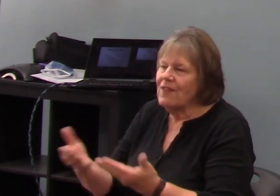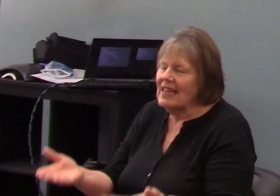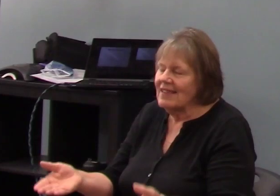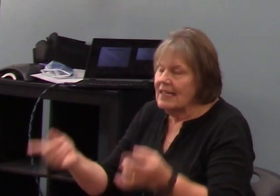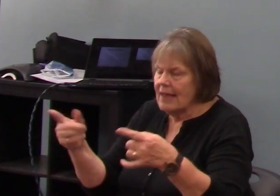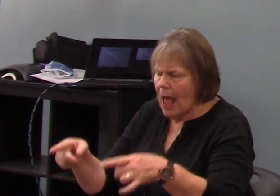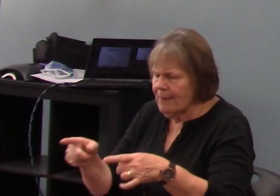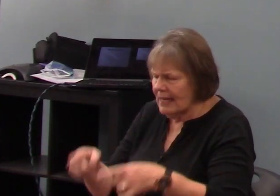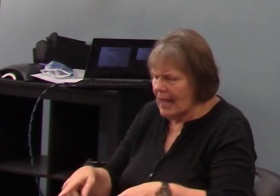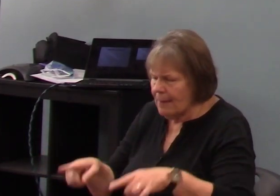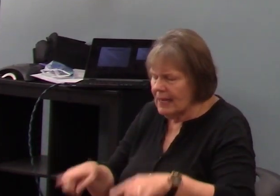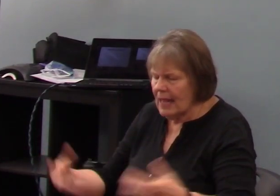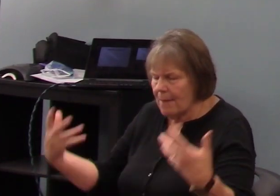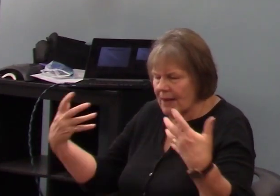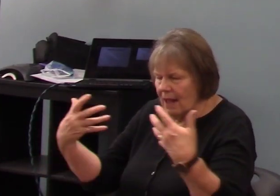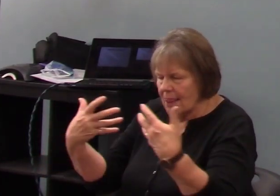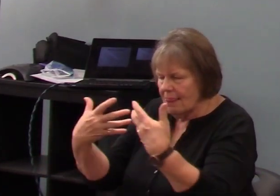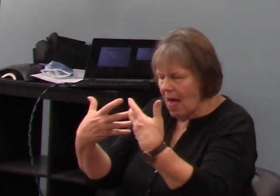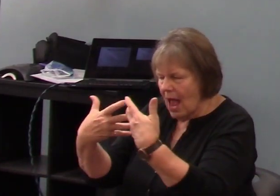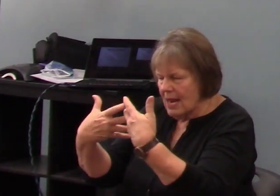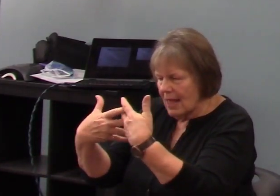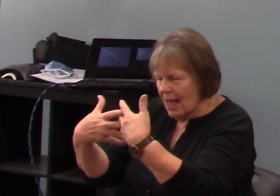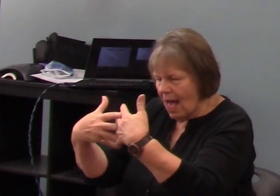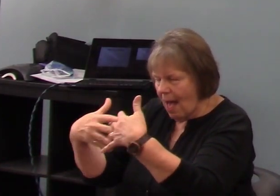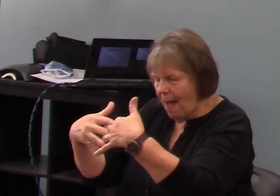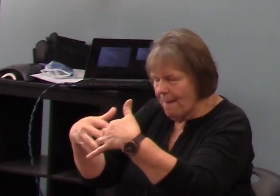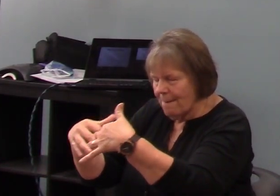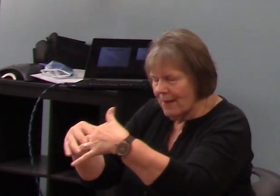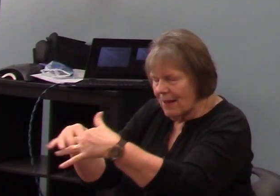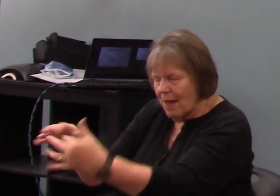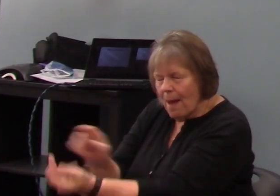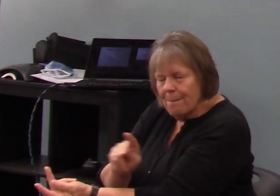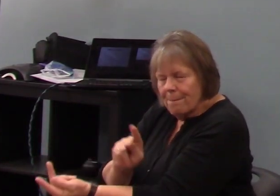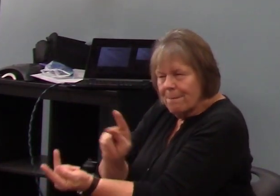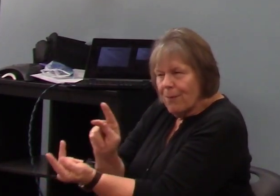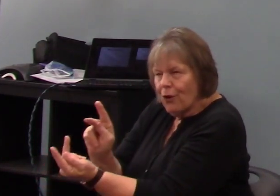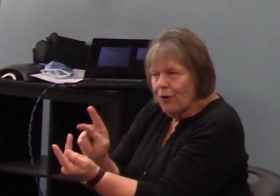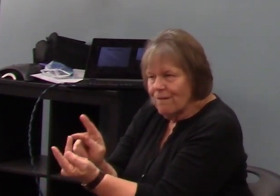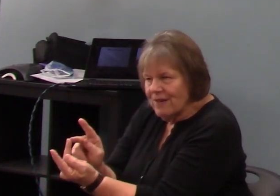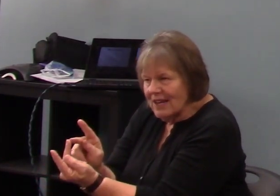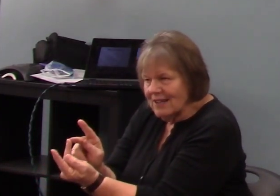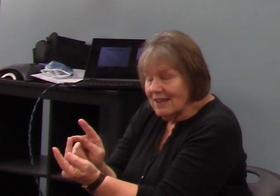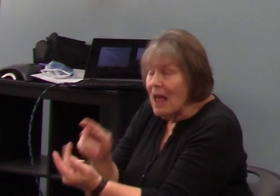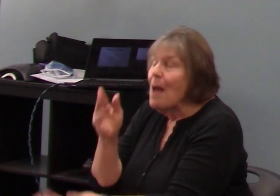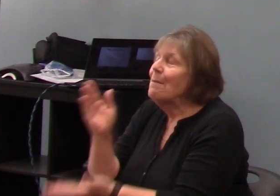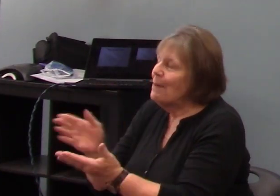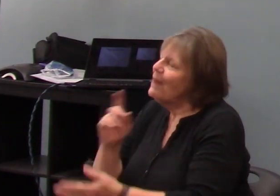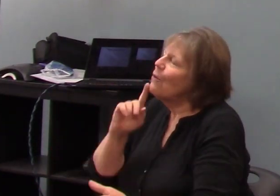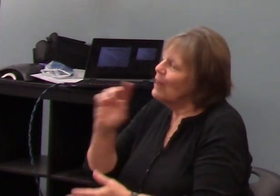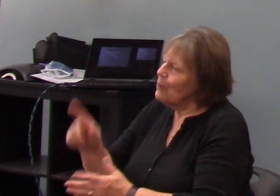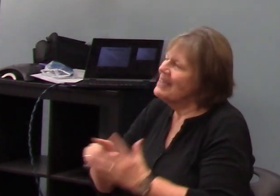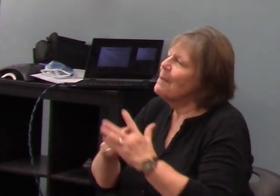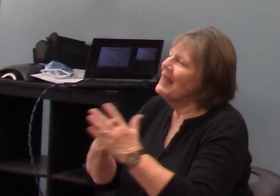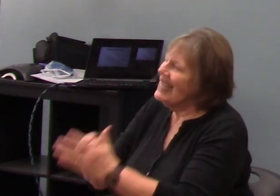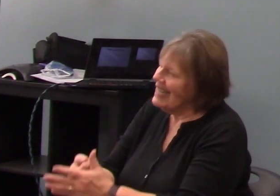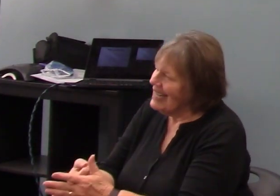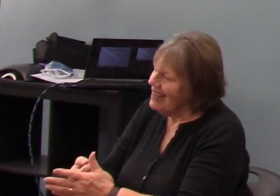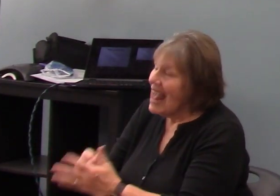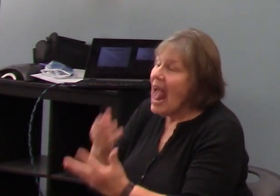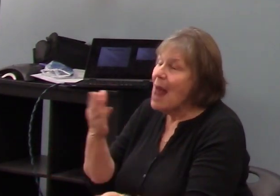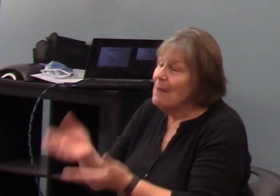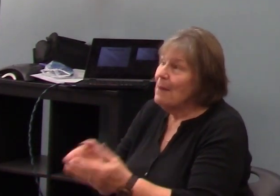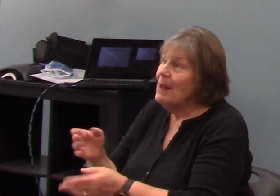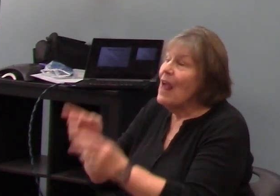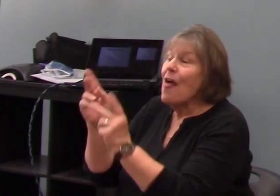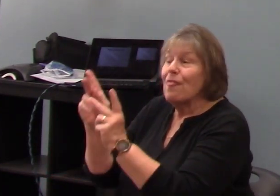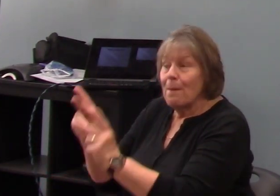really precise stuff, all this stuff pointing to there being a beginning, maybe there really was a beginning. And maybe that the person who put it here wanted